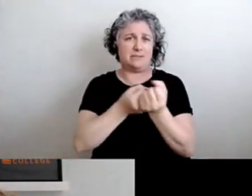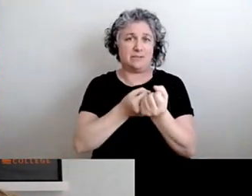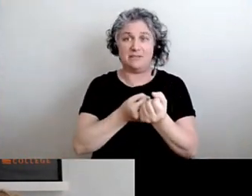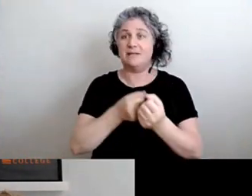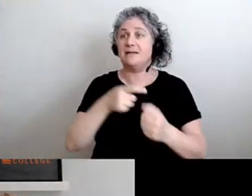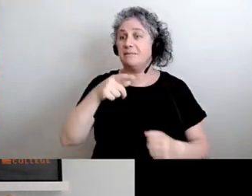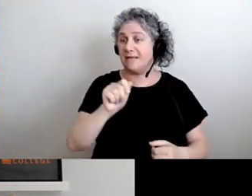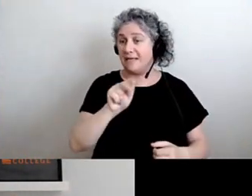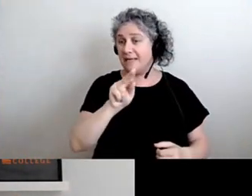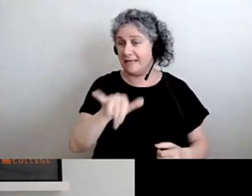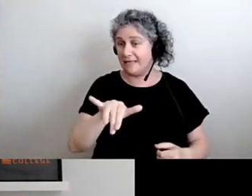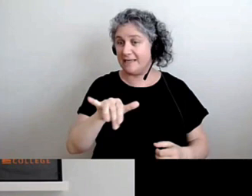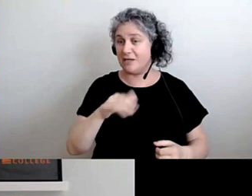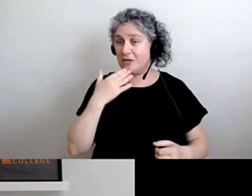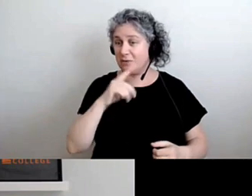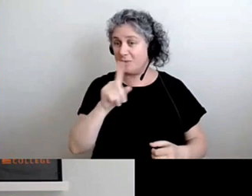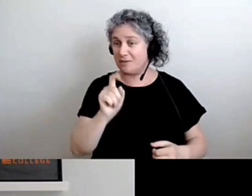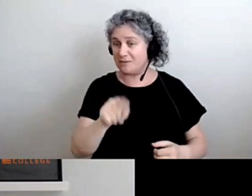Janet, any thoughts from you?